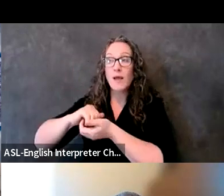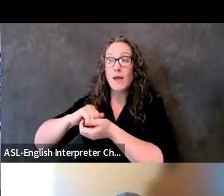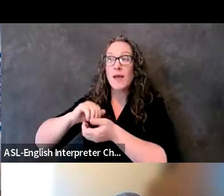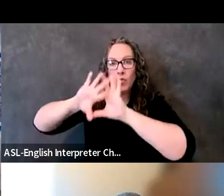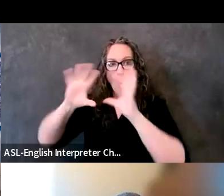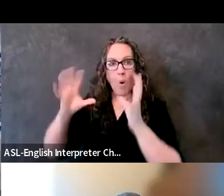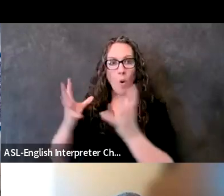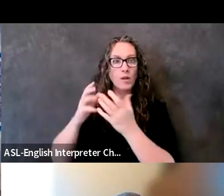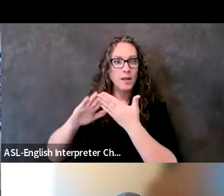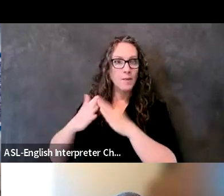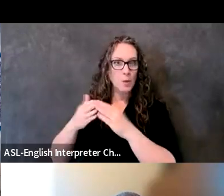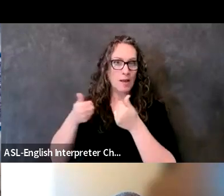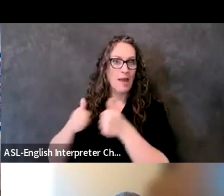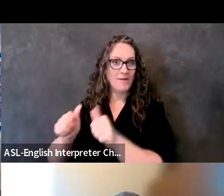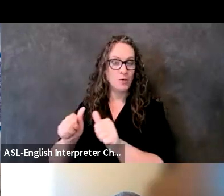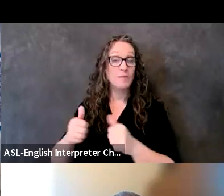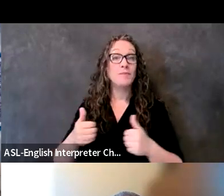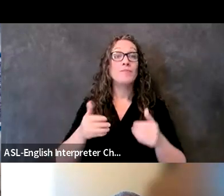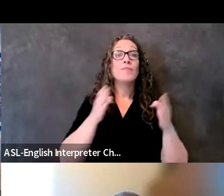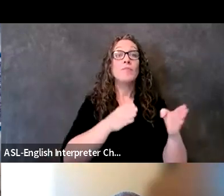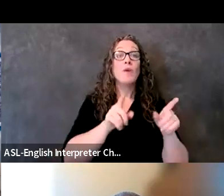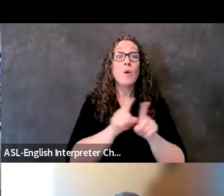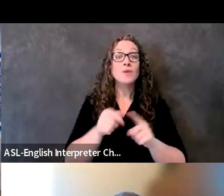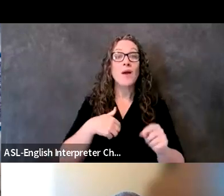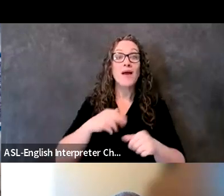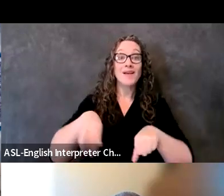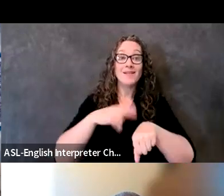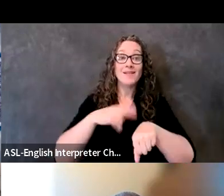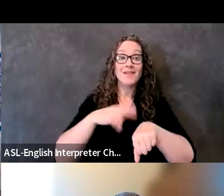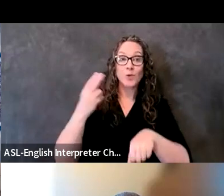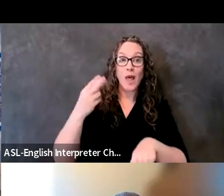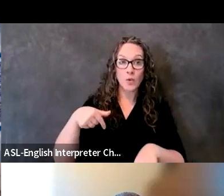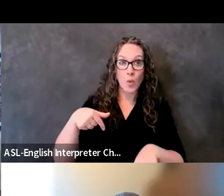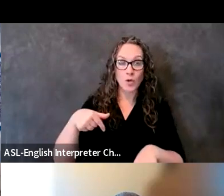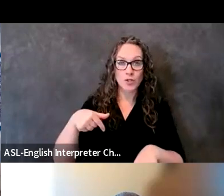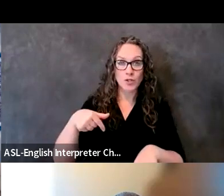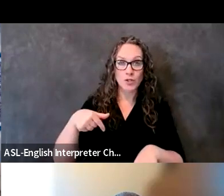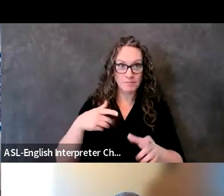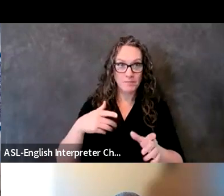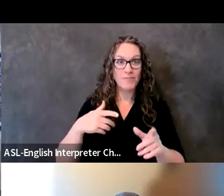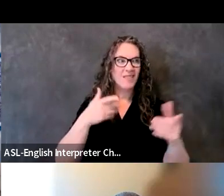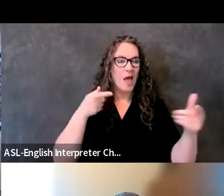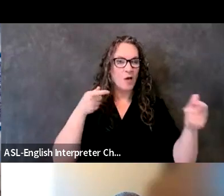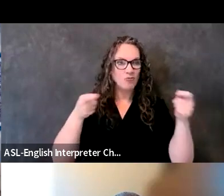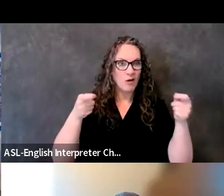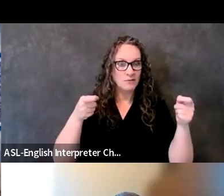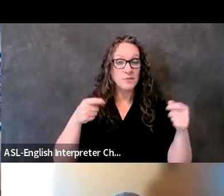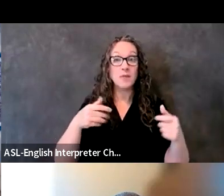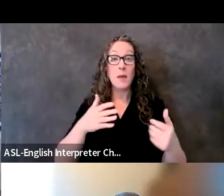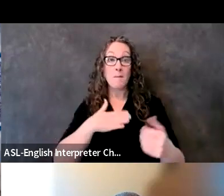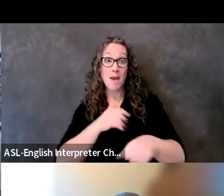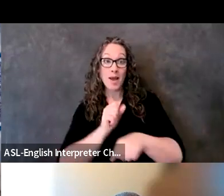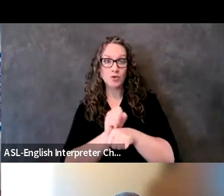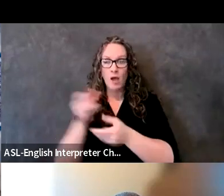have a national headquarters that writes our programs and tools, and kind of my job in the middle is to help bring the input from